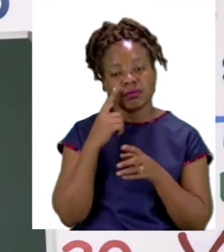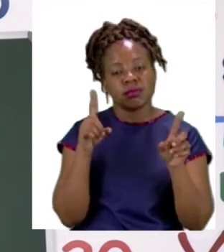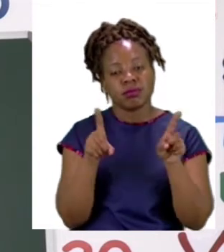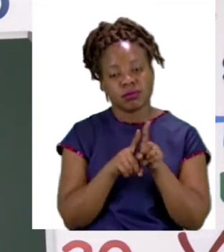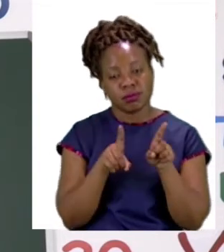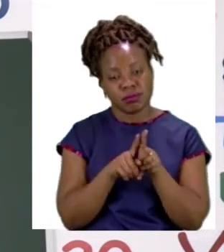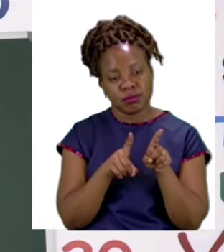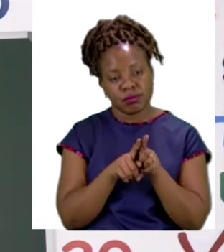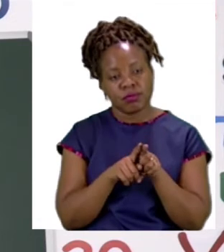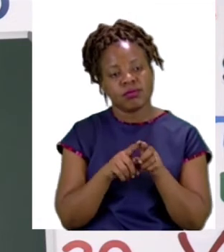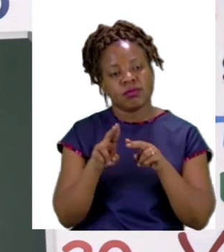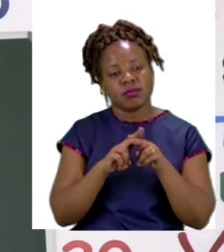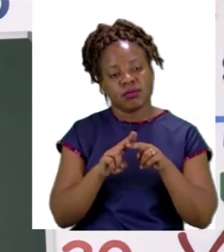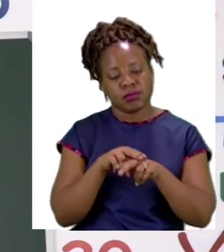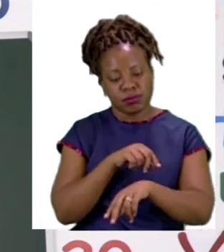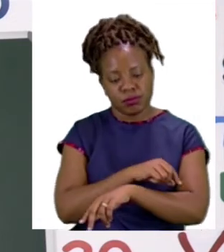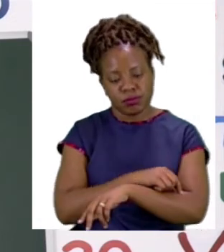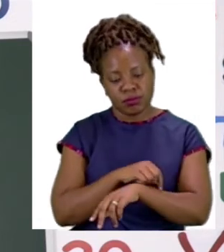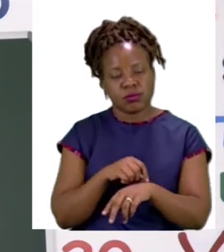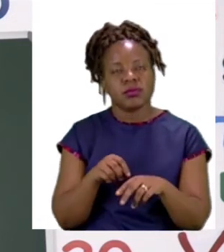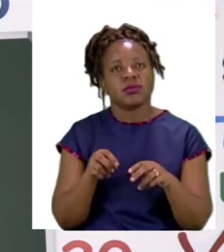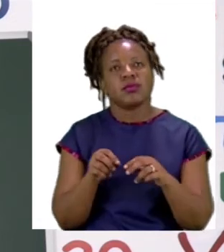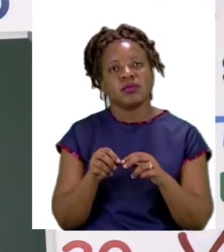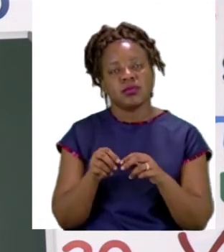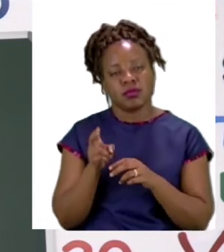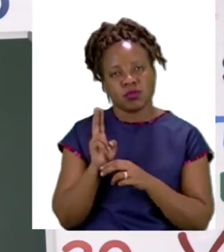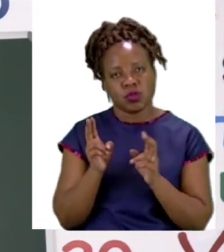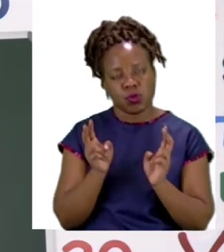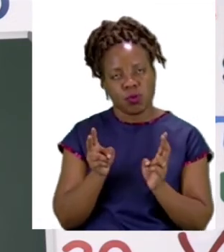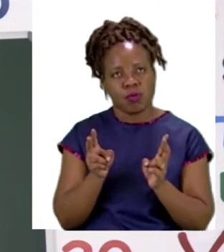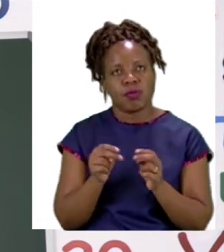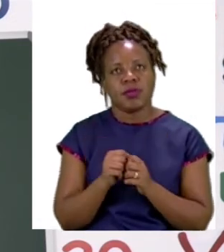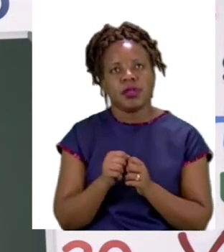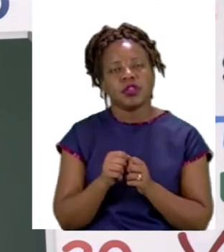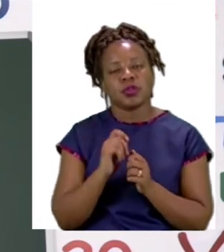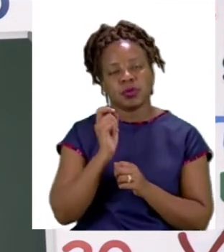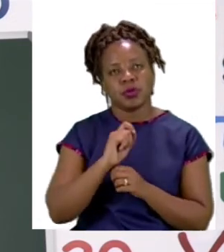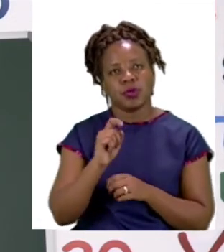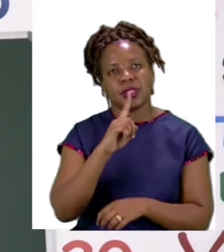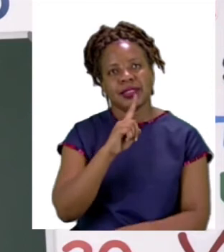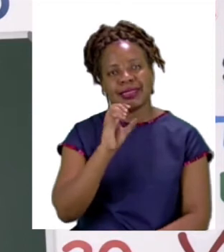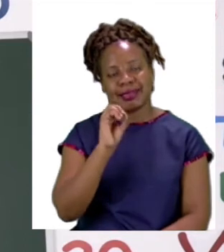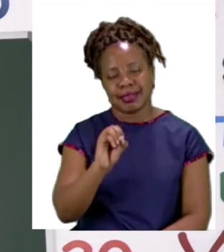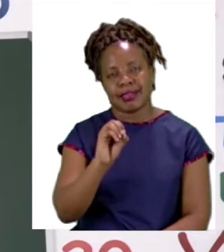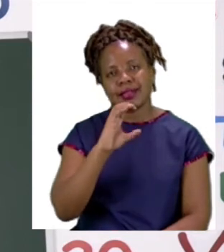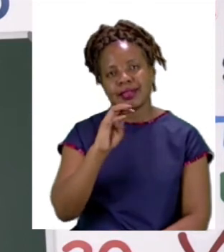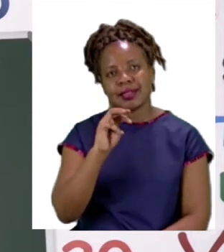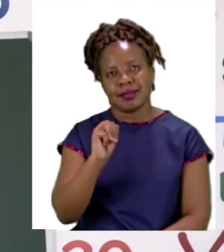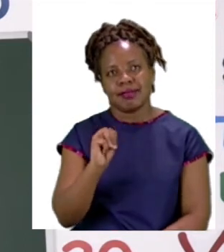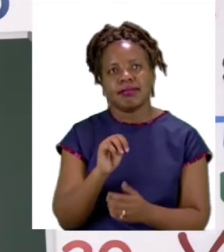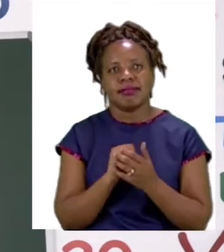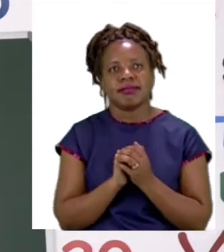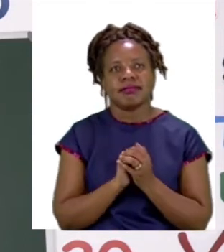centimeters. And I will write my 10. So it's very simple, boys and girls. You make